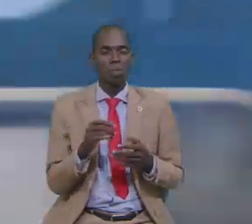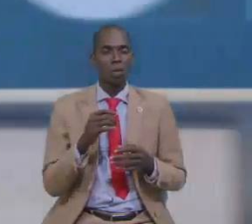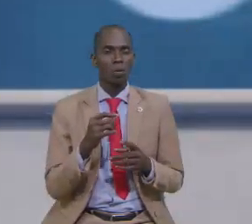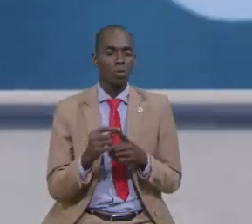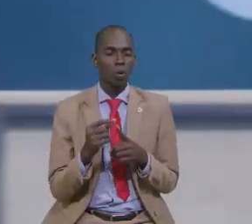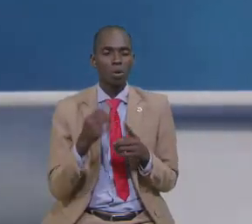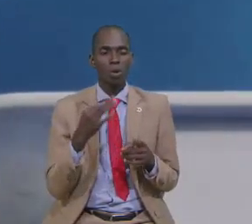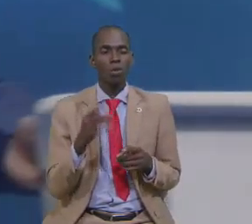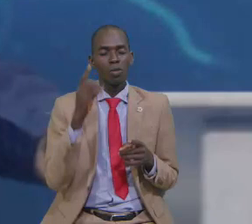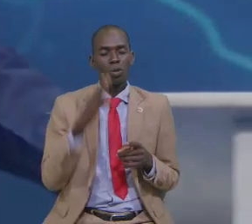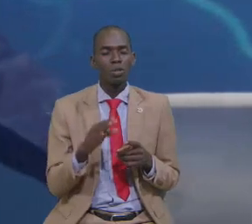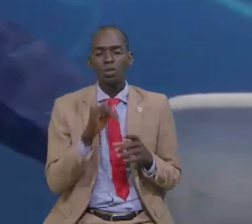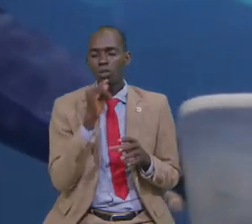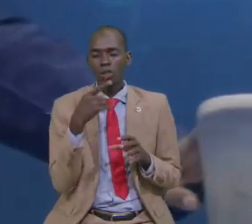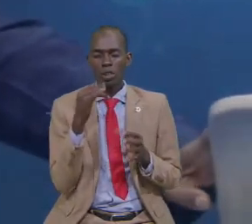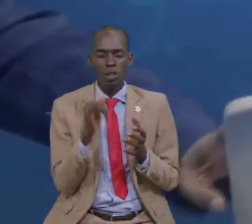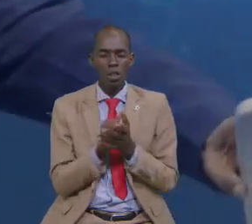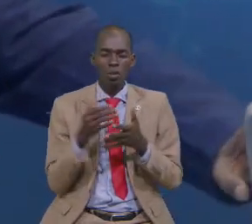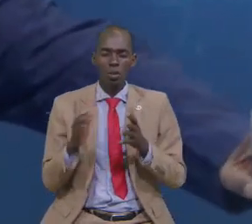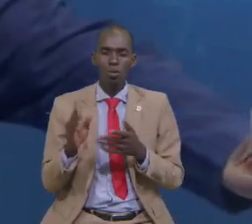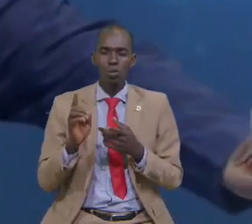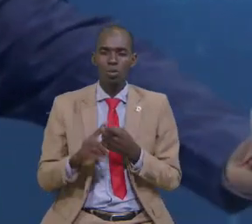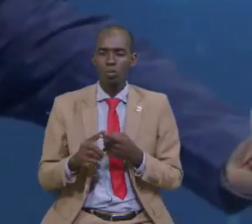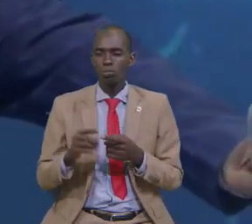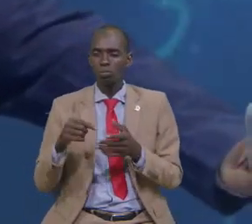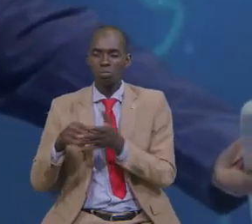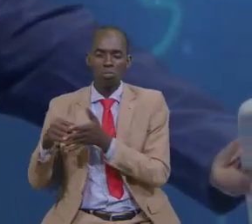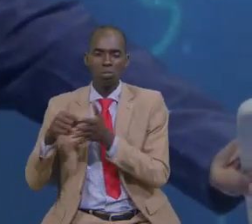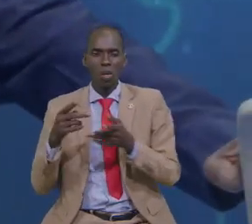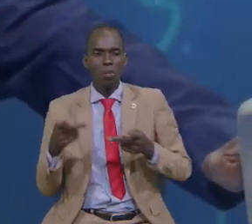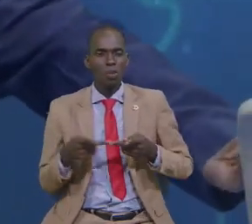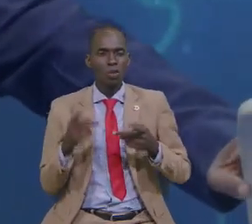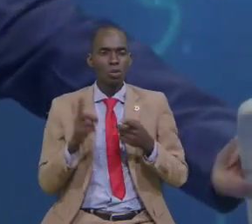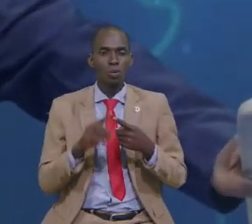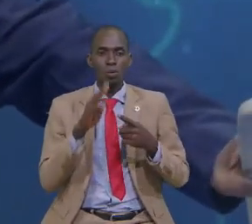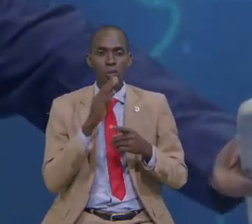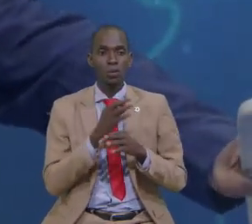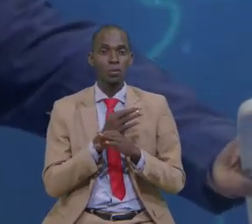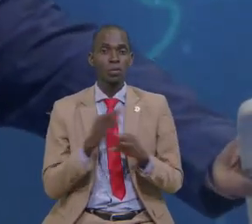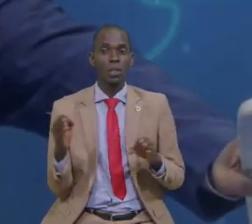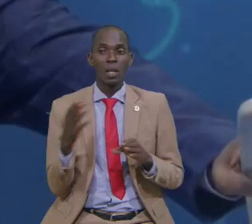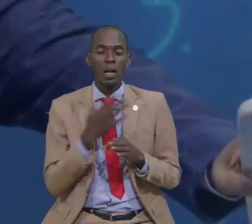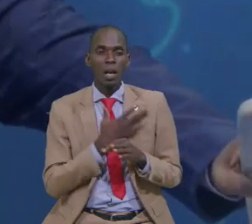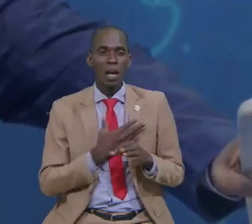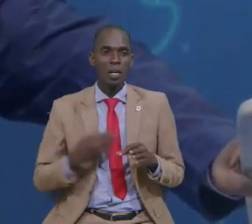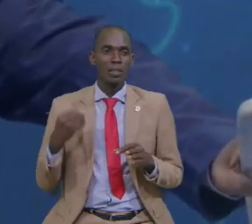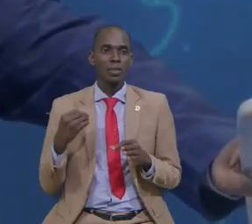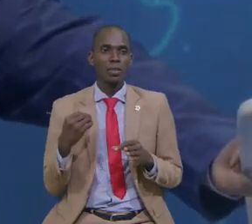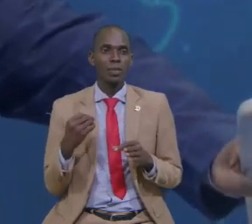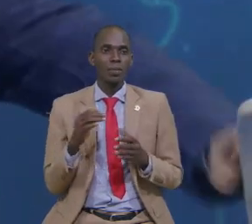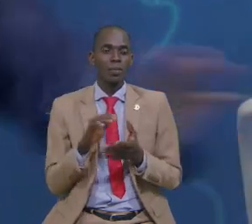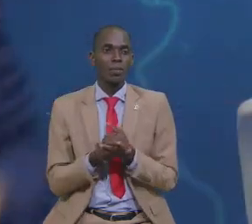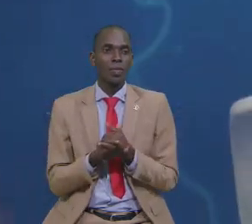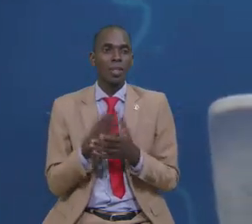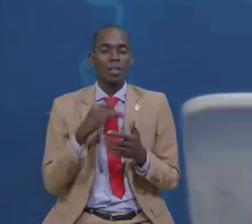Jews that they will be free go and preach to the Civilized to Gentiles so they can